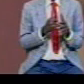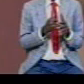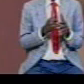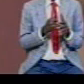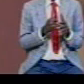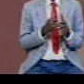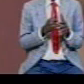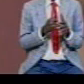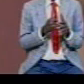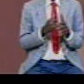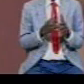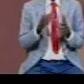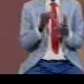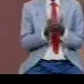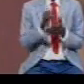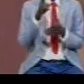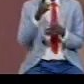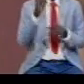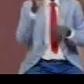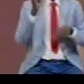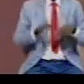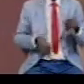me that cannot fast before,